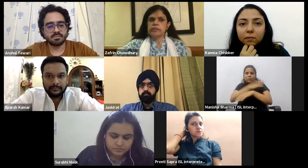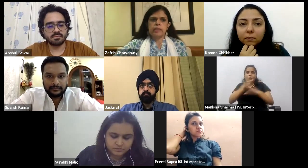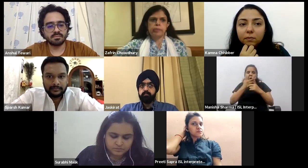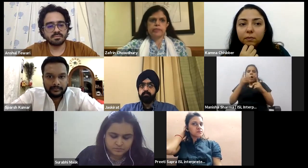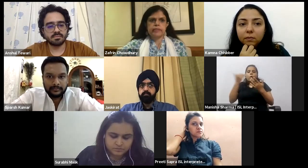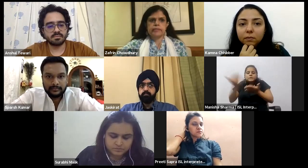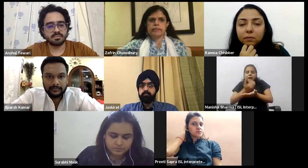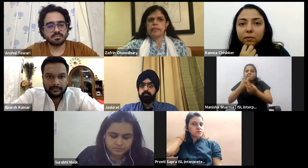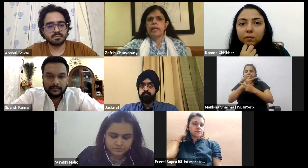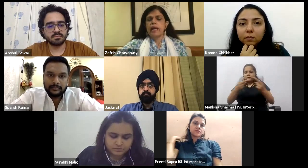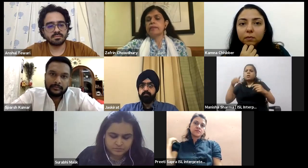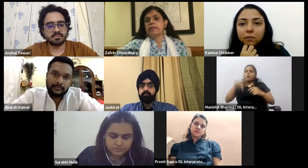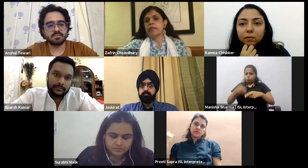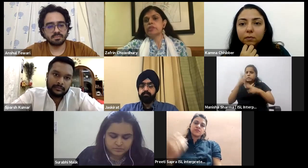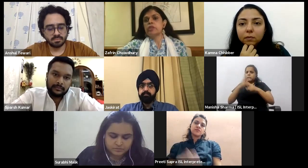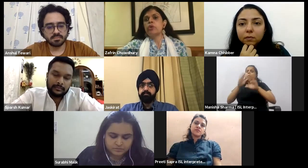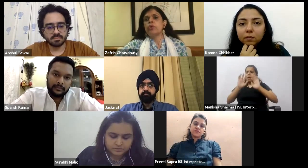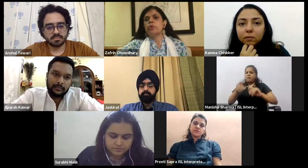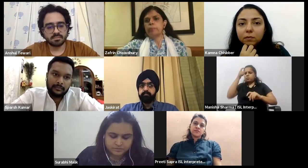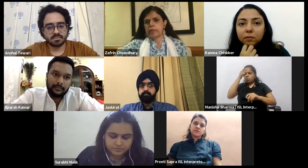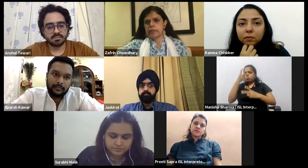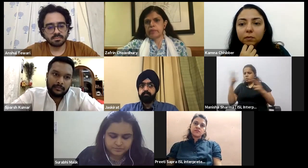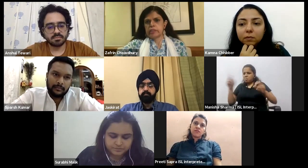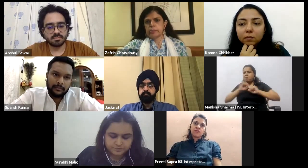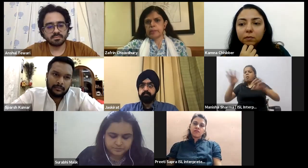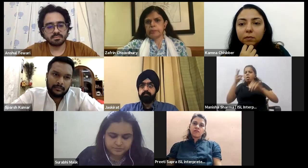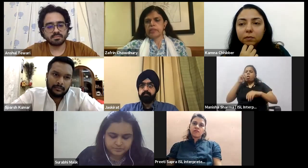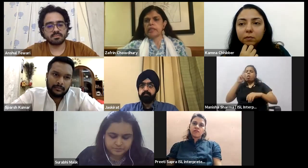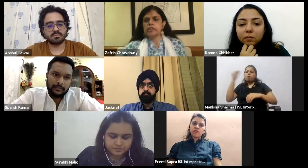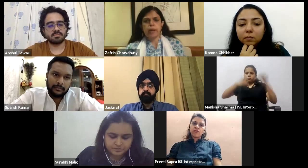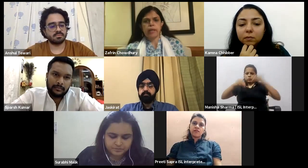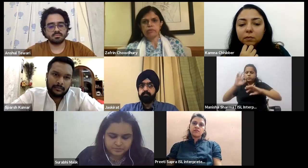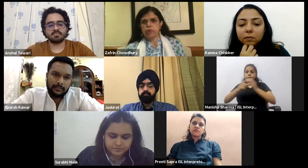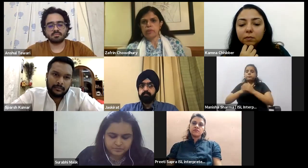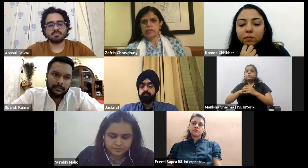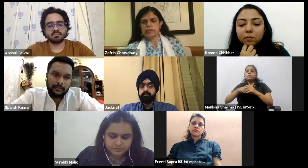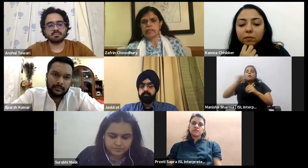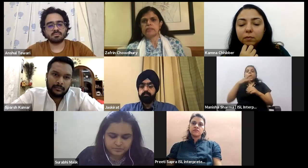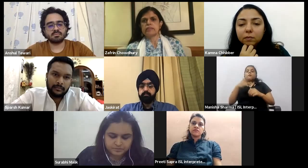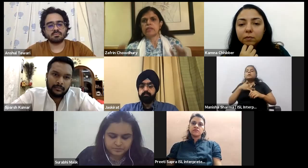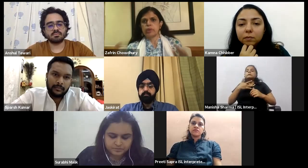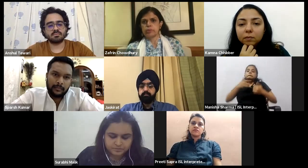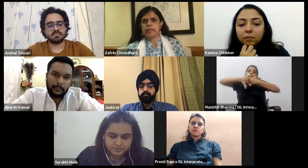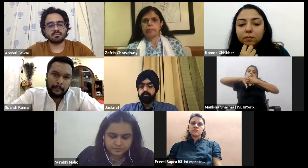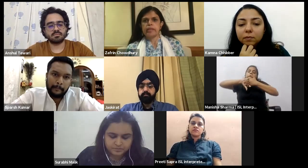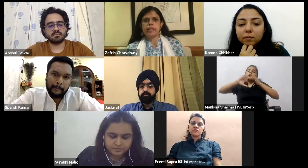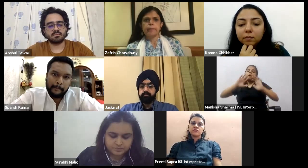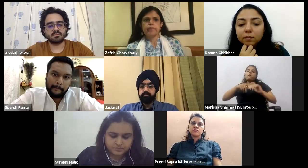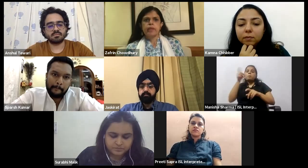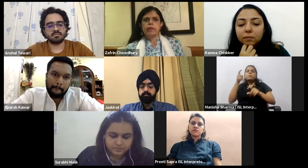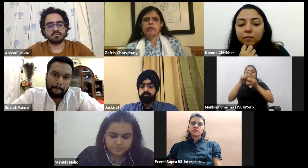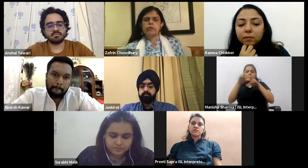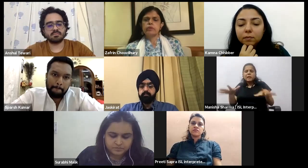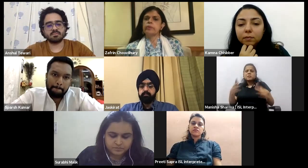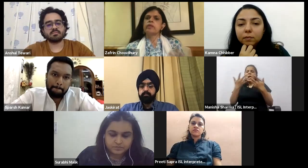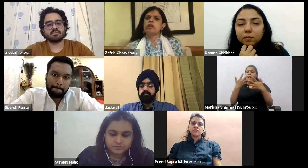the issues which still persist. And then there was low risk perception. In spite of all the dangers and what was